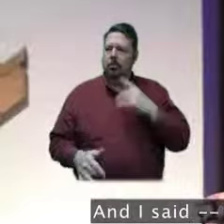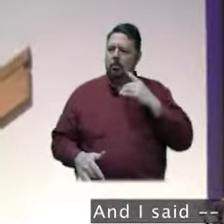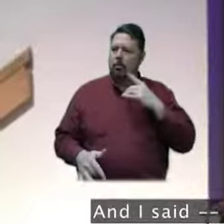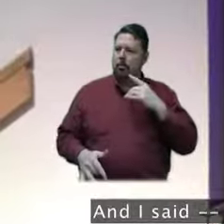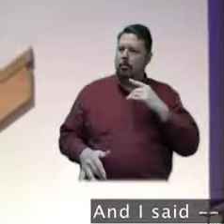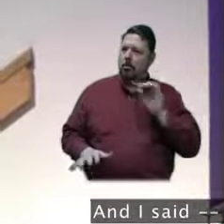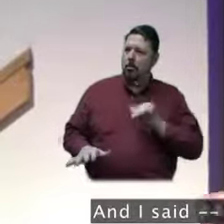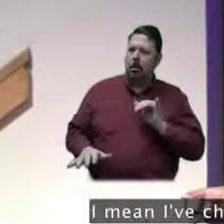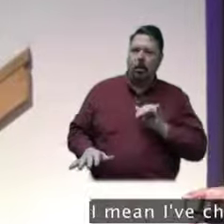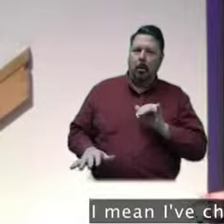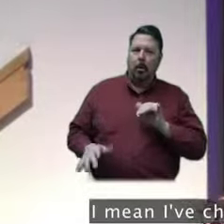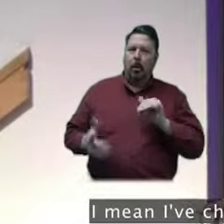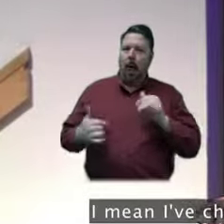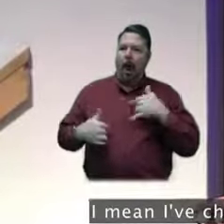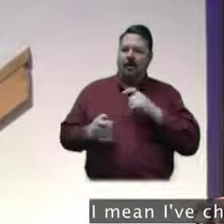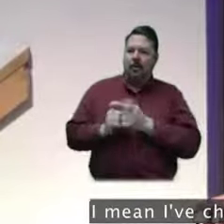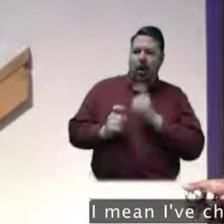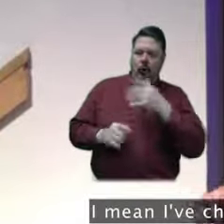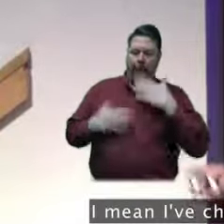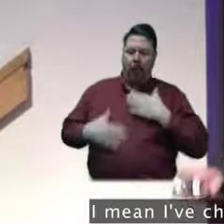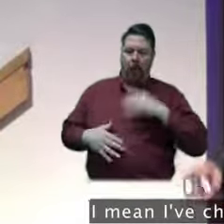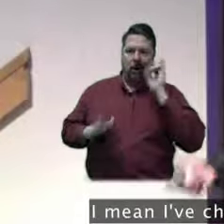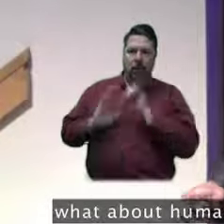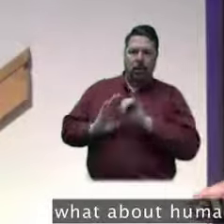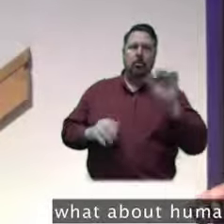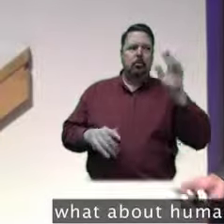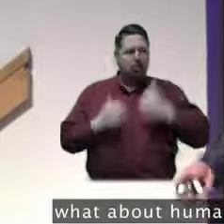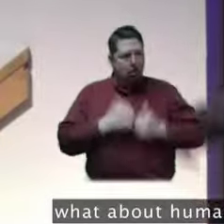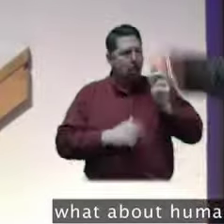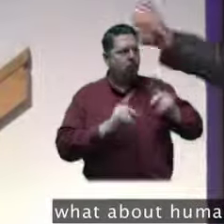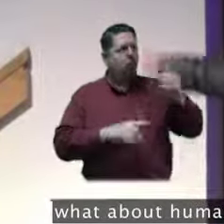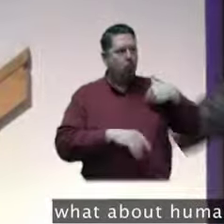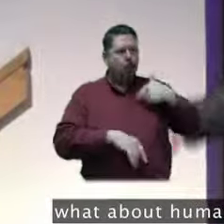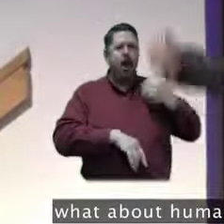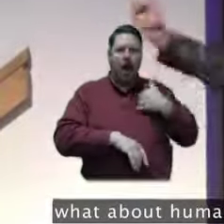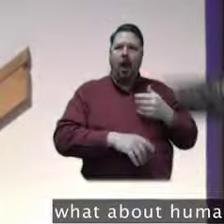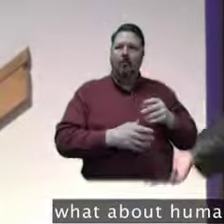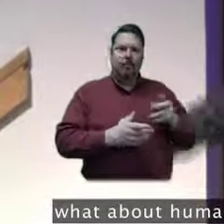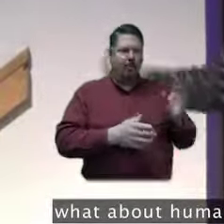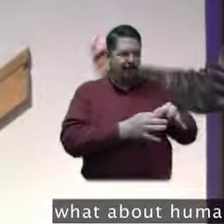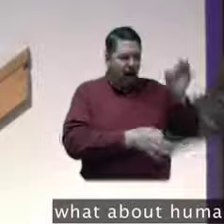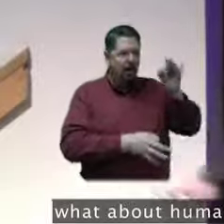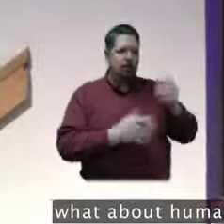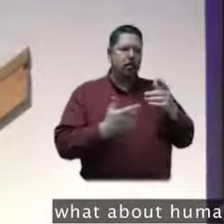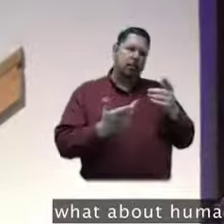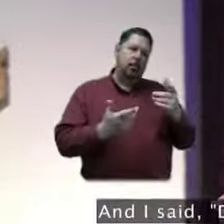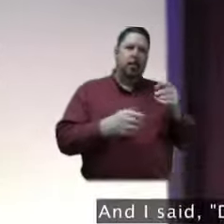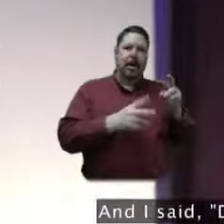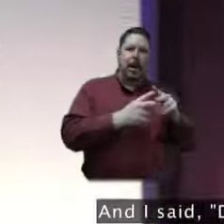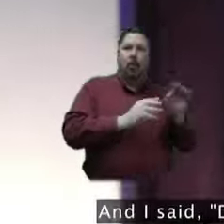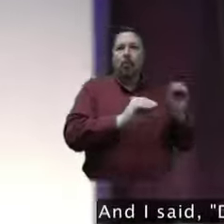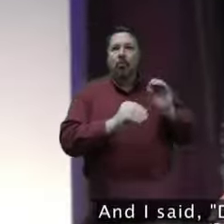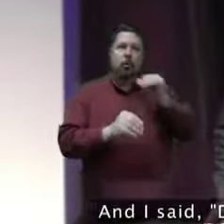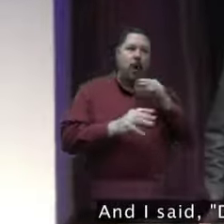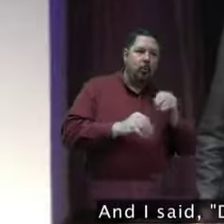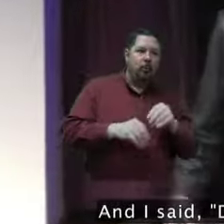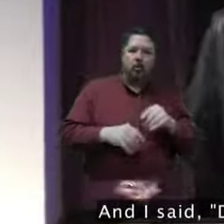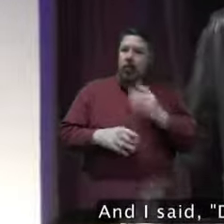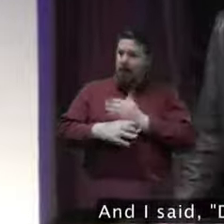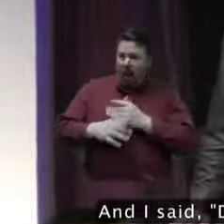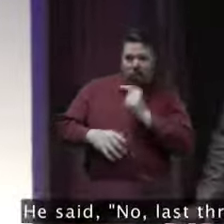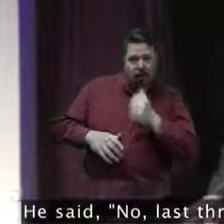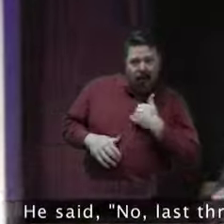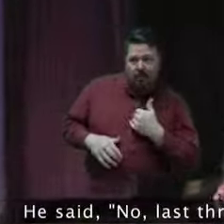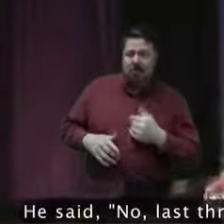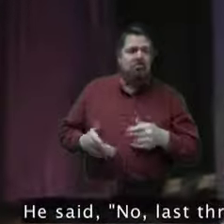I said, I got worried. I said, my God, I mean, I've changed this guy's body image. What about human subjects, ethics and all of that? And I said, Derek, does this bother you? He